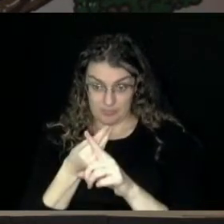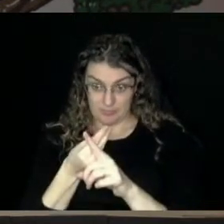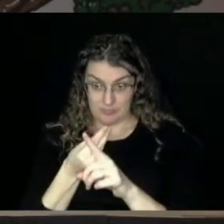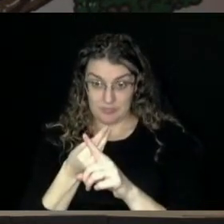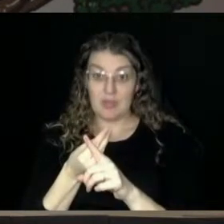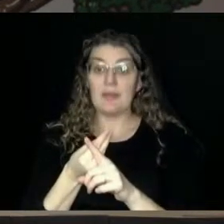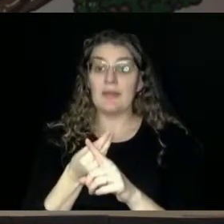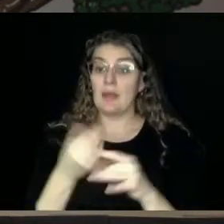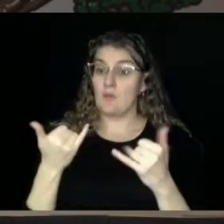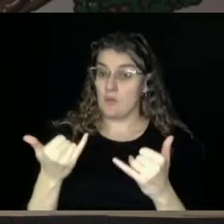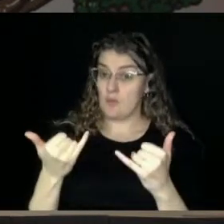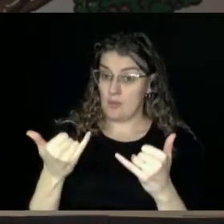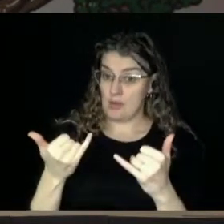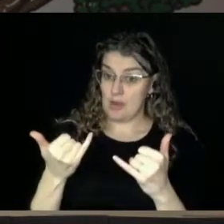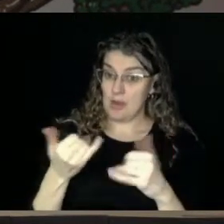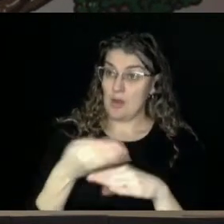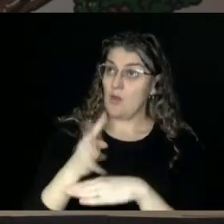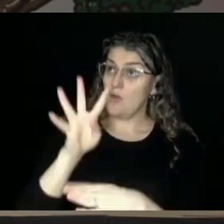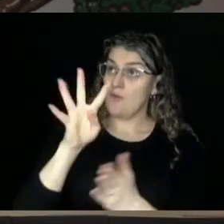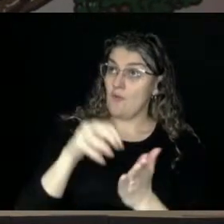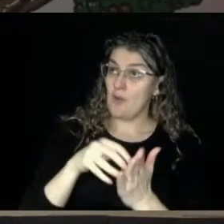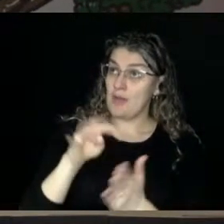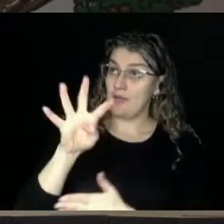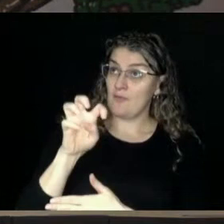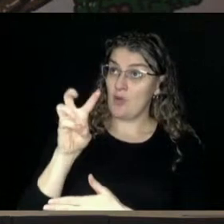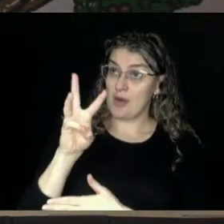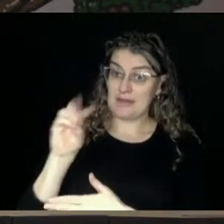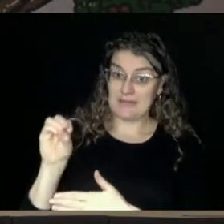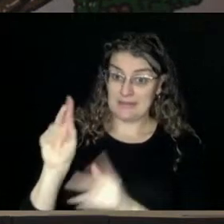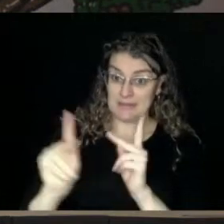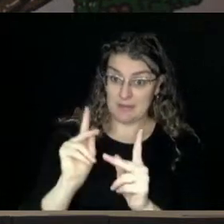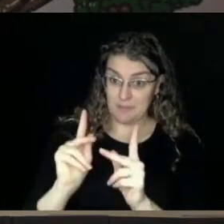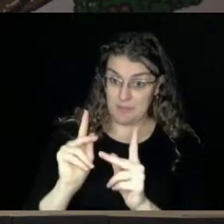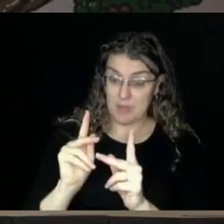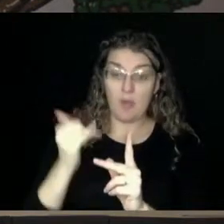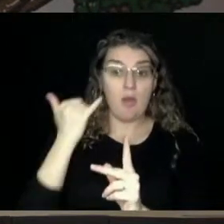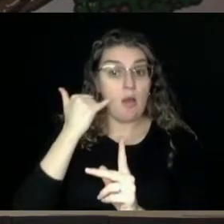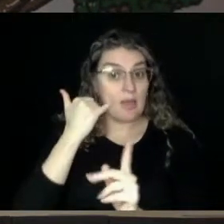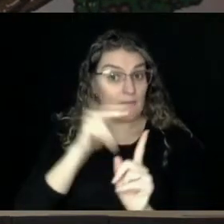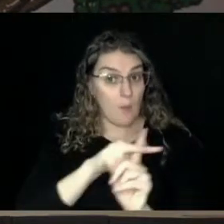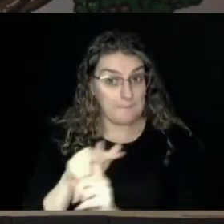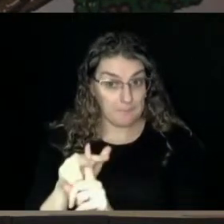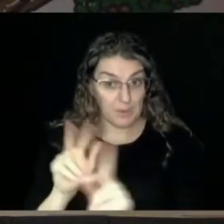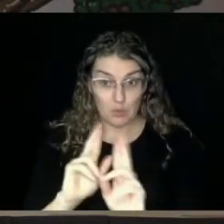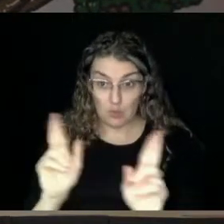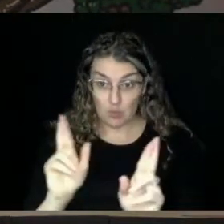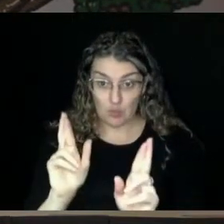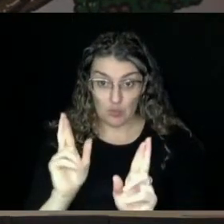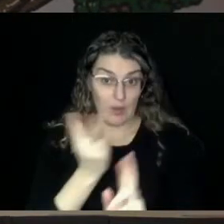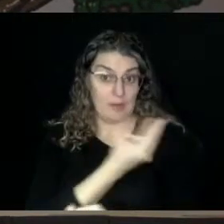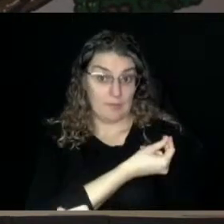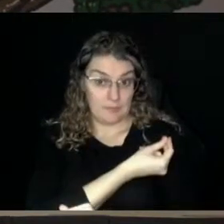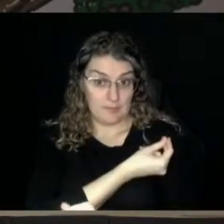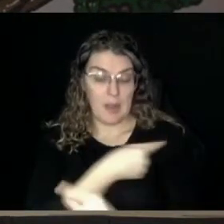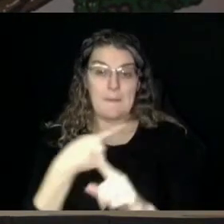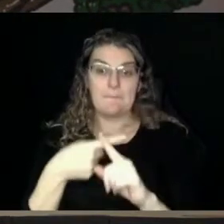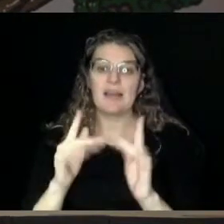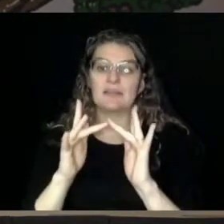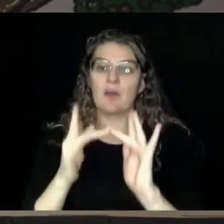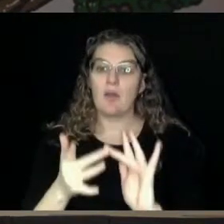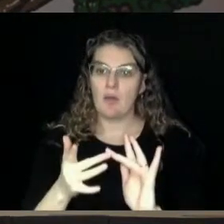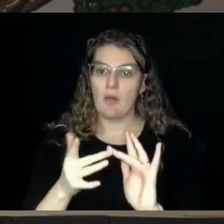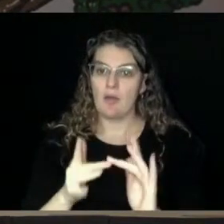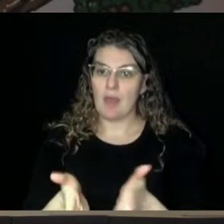over 4,600 people have been booked over the telephone and through our online request for a phone call